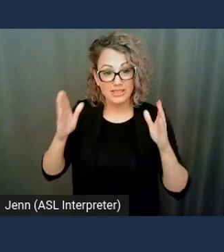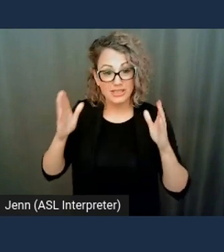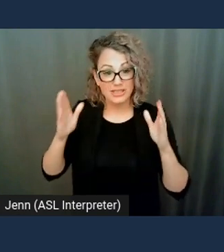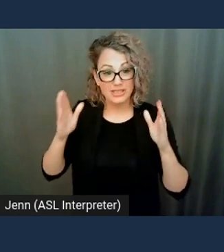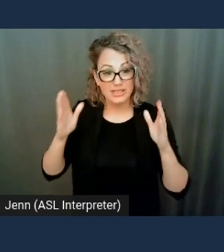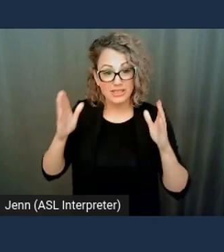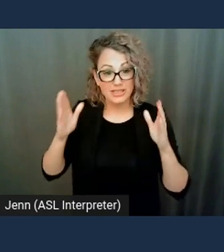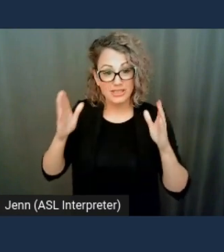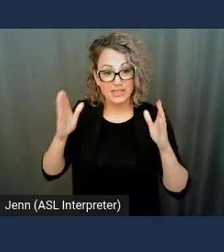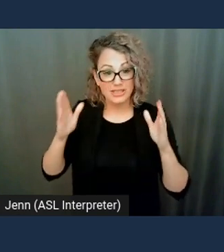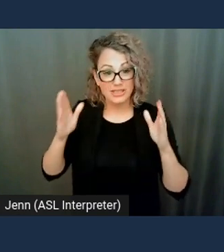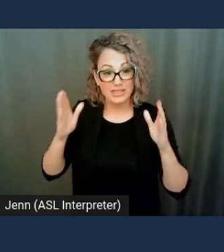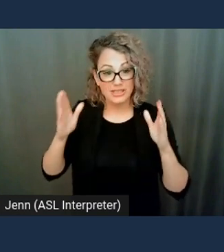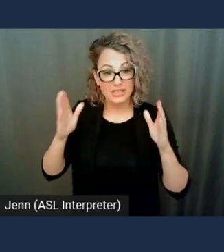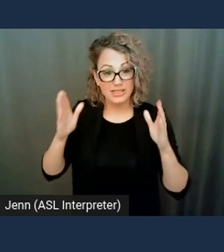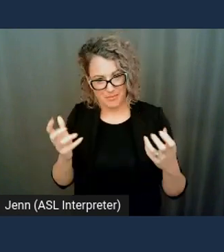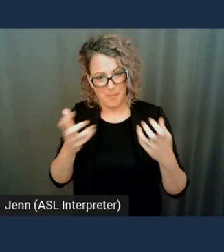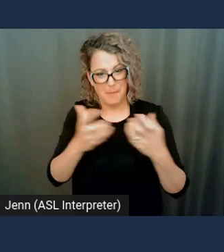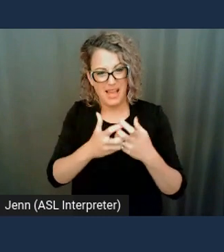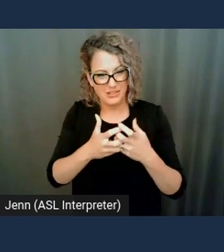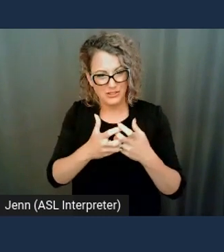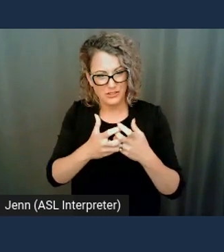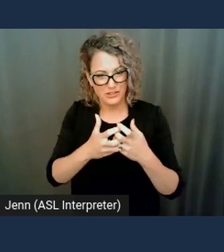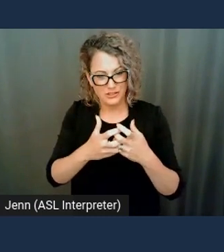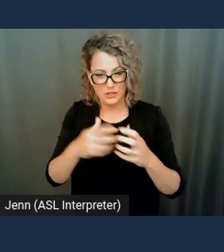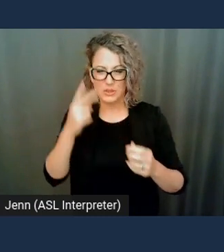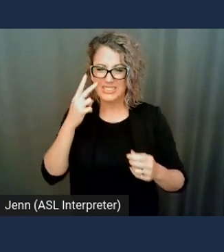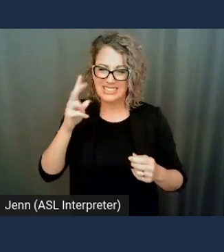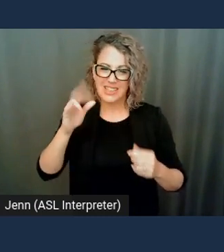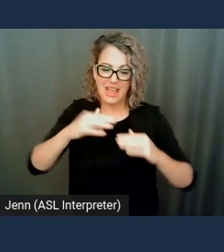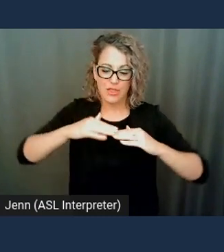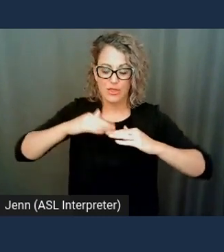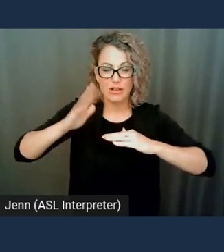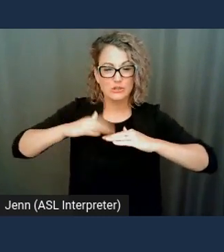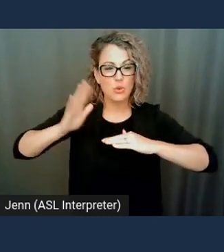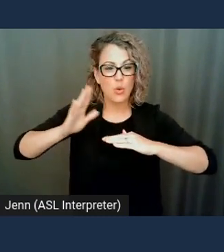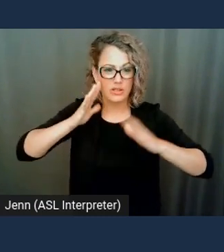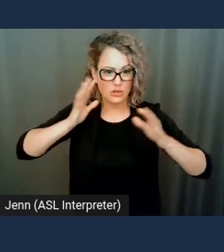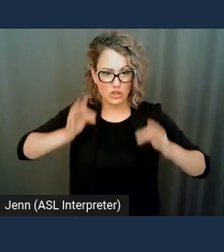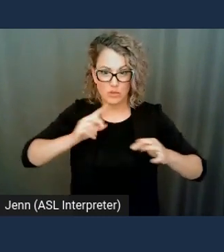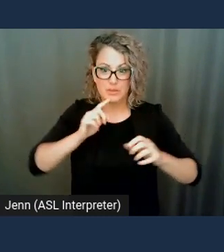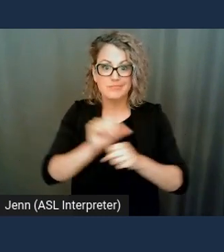And you saw earlier how to configure thresholds to determine the match.